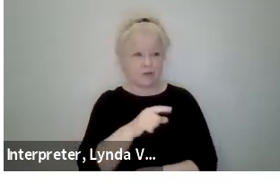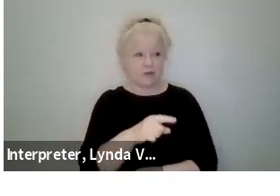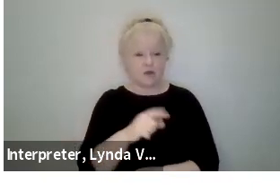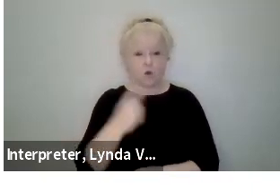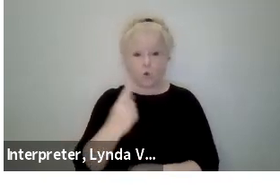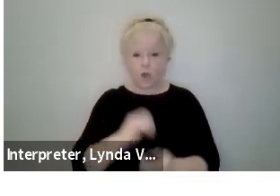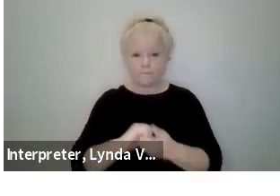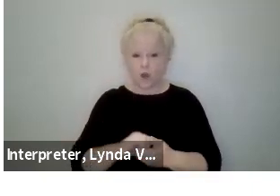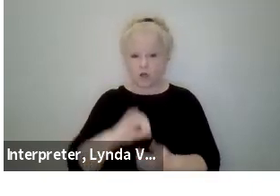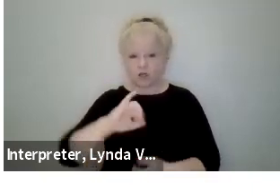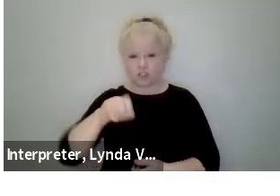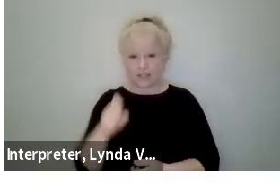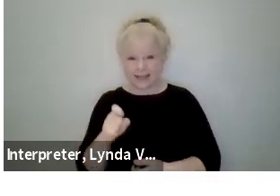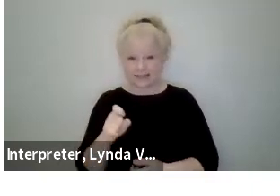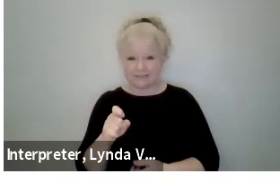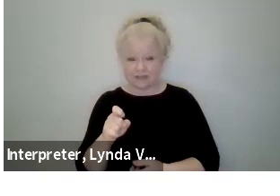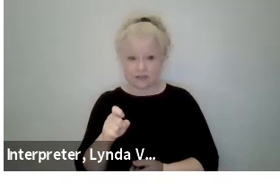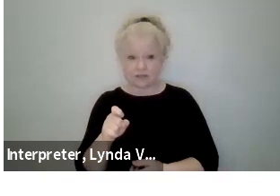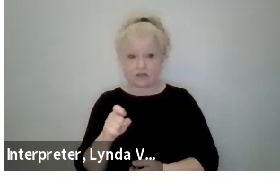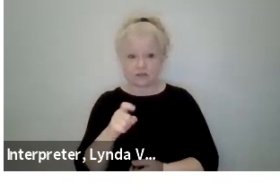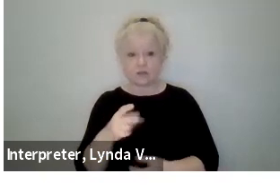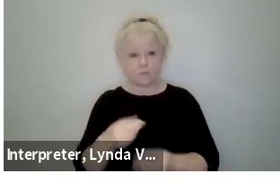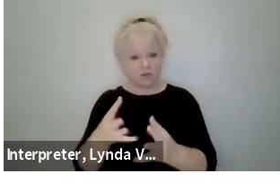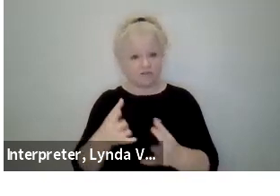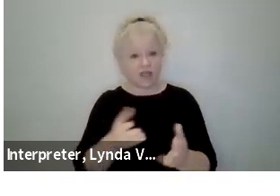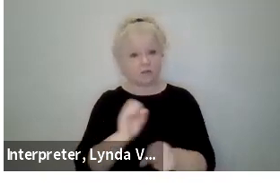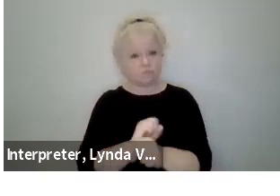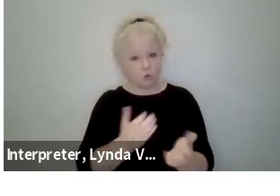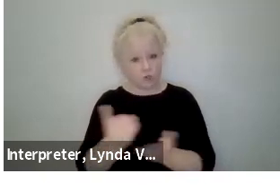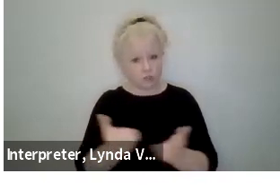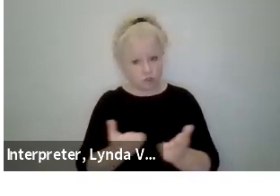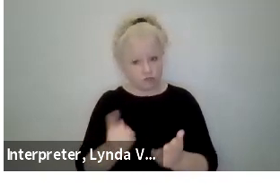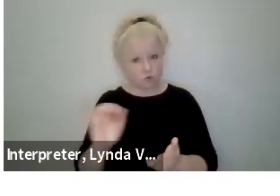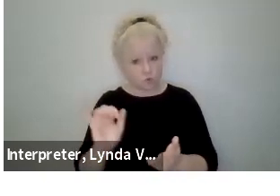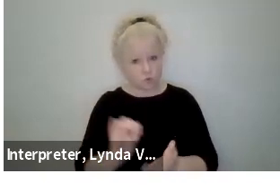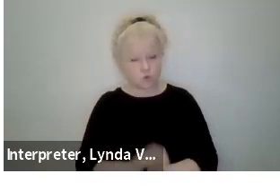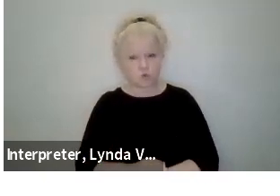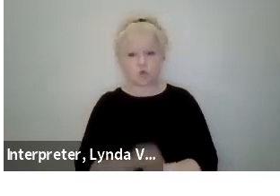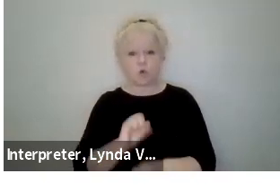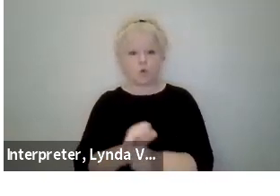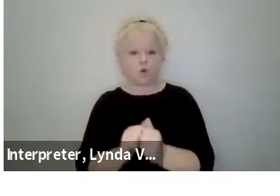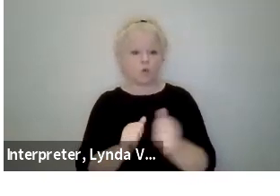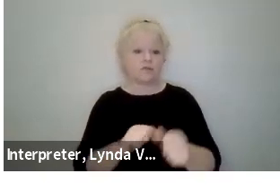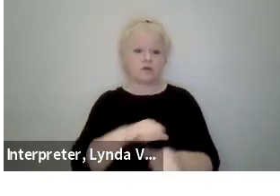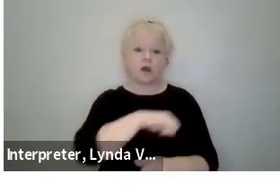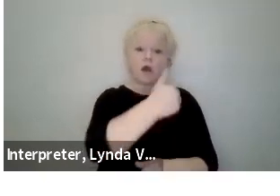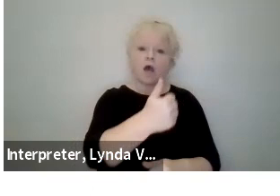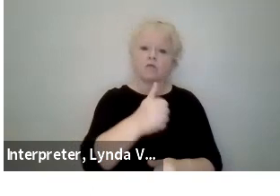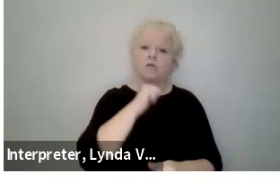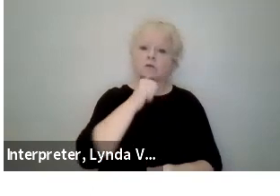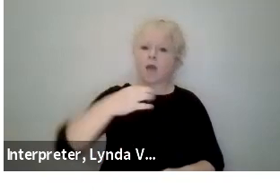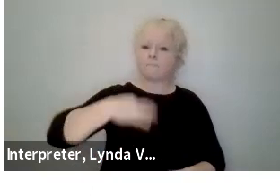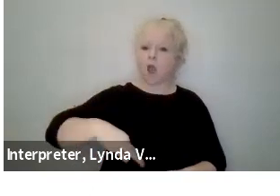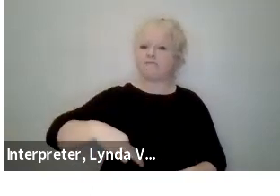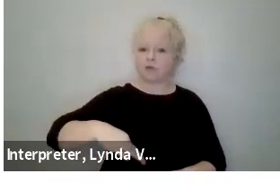partners, ARC Jacksonville, who is providing employment services as well, and working with other nonprofits is